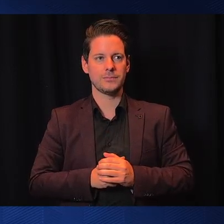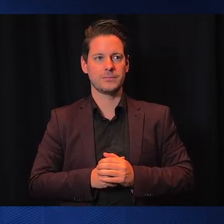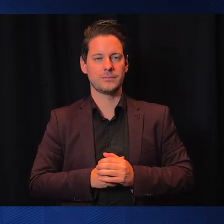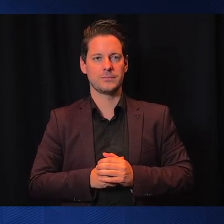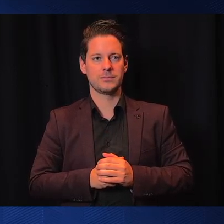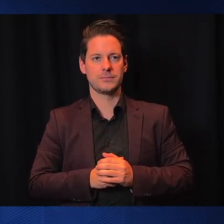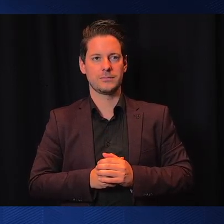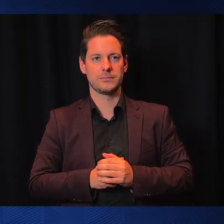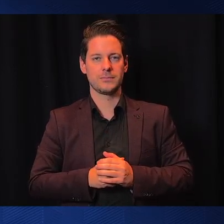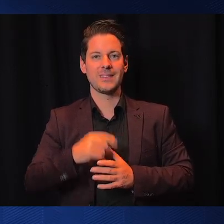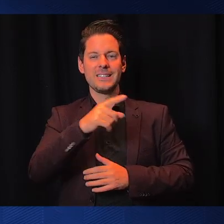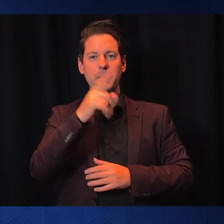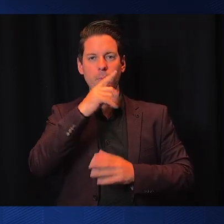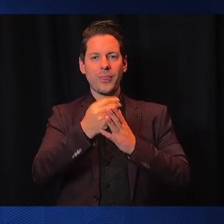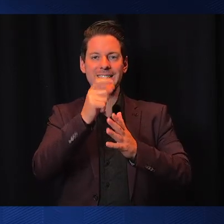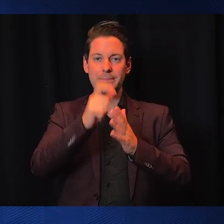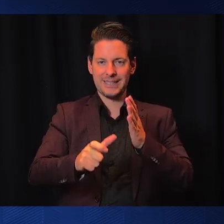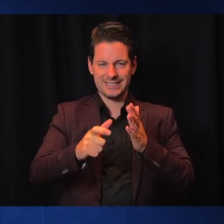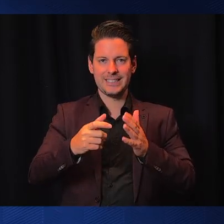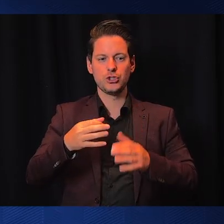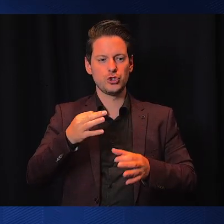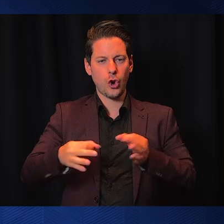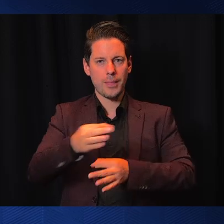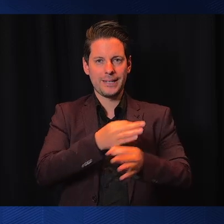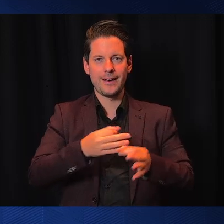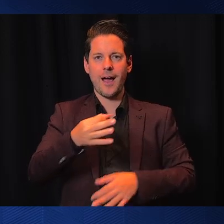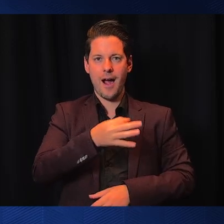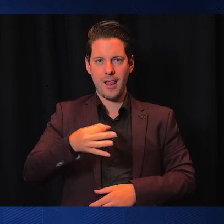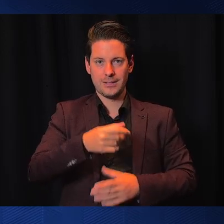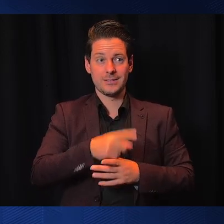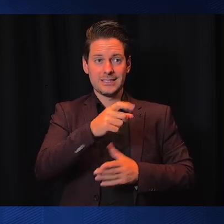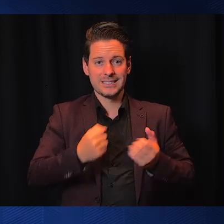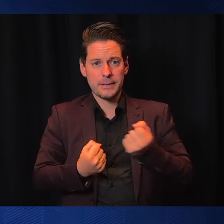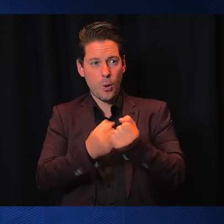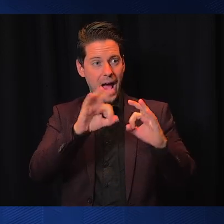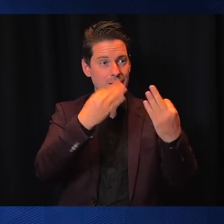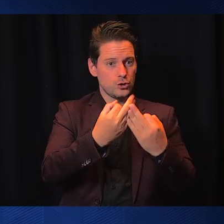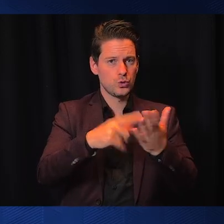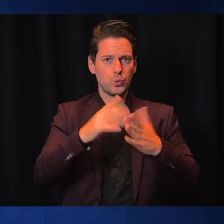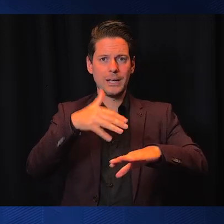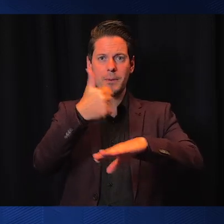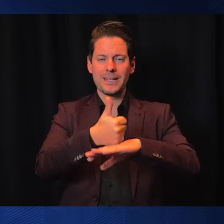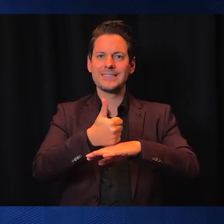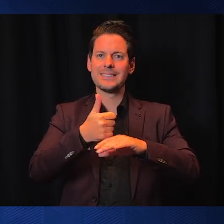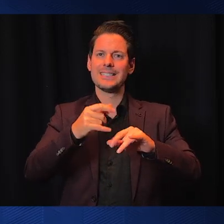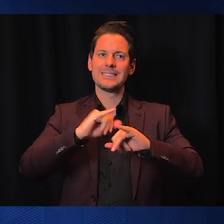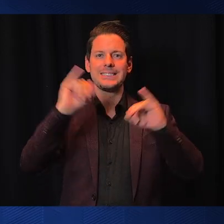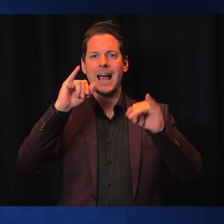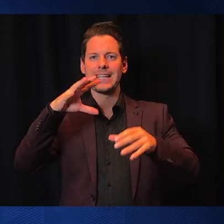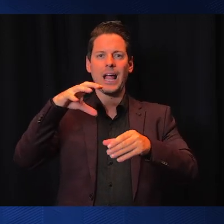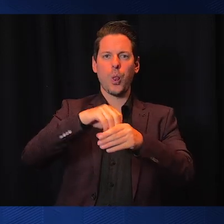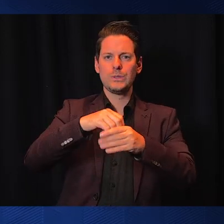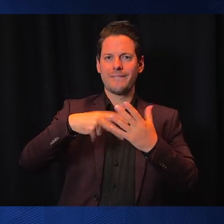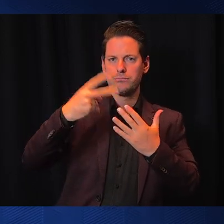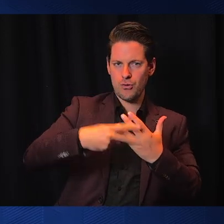for the Peoples with Disabilities in the Solomon Islands. Naomi supports agencies to implement disaster-inclusive programming. She's a strong